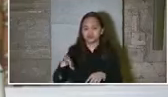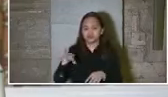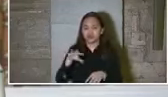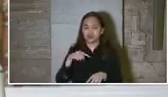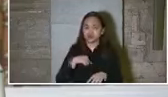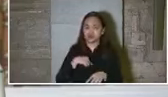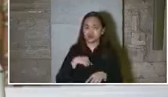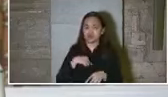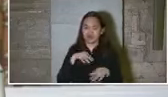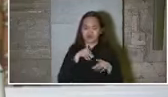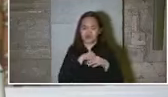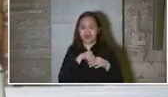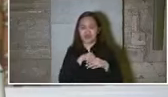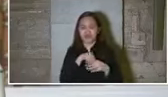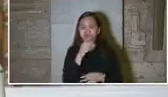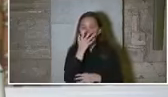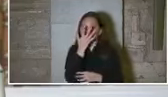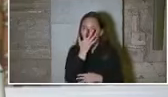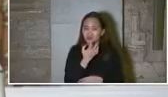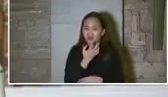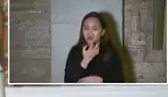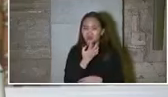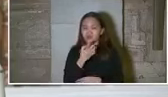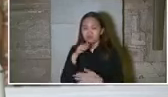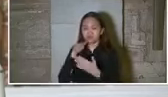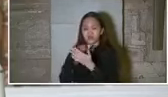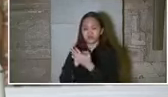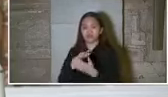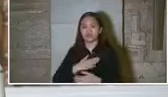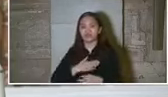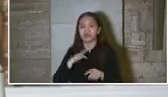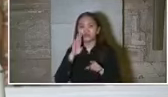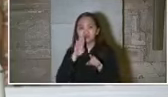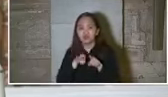grudge against my brothers and sister.